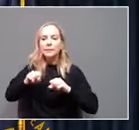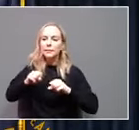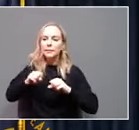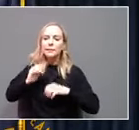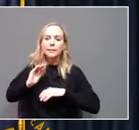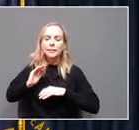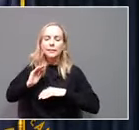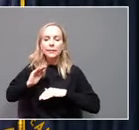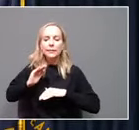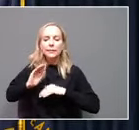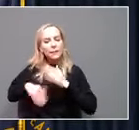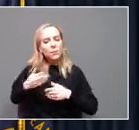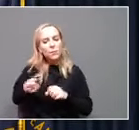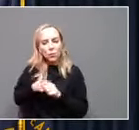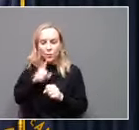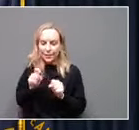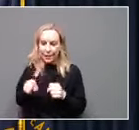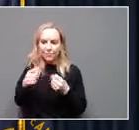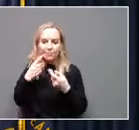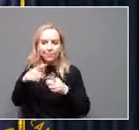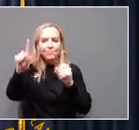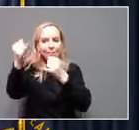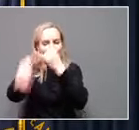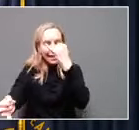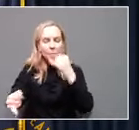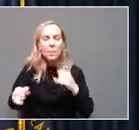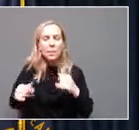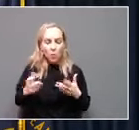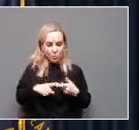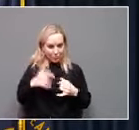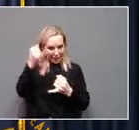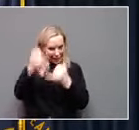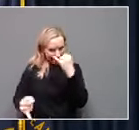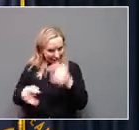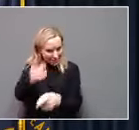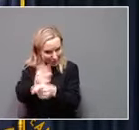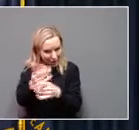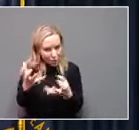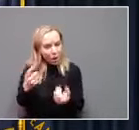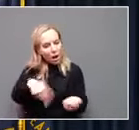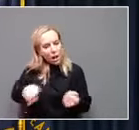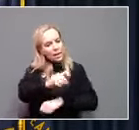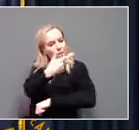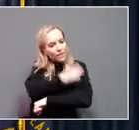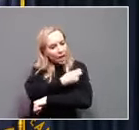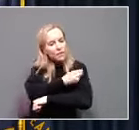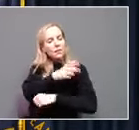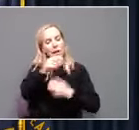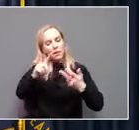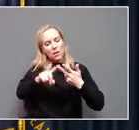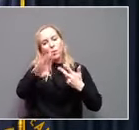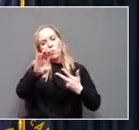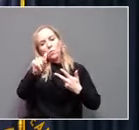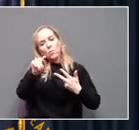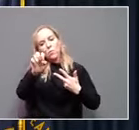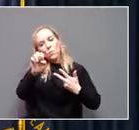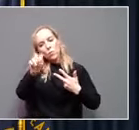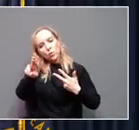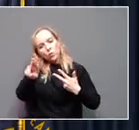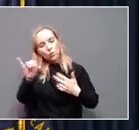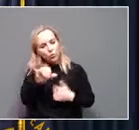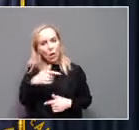endemic. Listen, if we really want this to be endemic, everybody needs to get vaccinated and everybody needs to get boosted. That is a way that we get